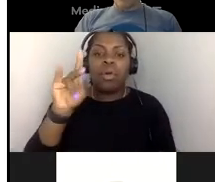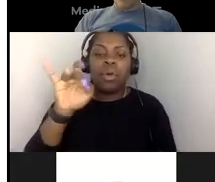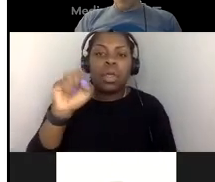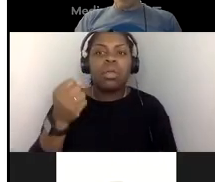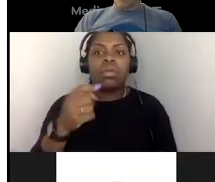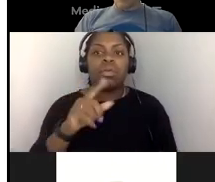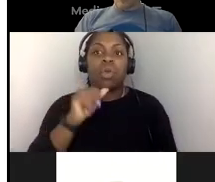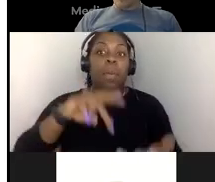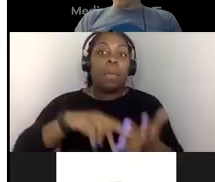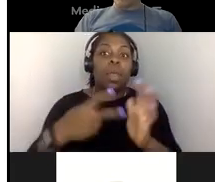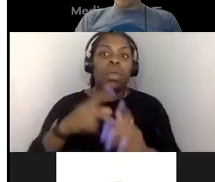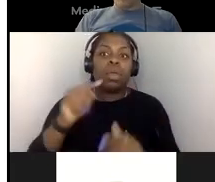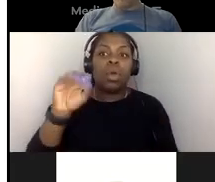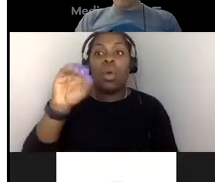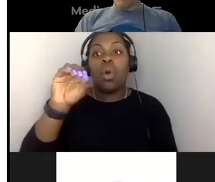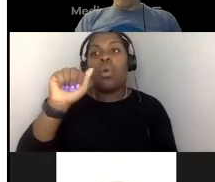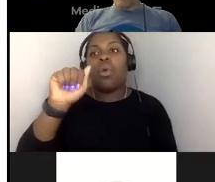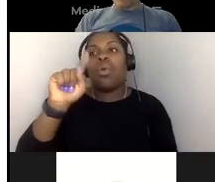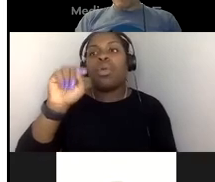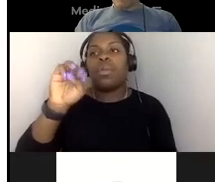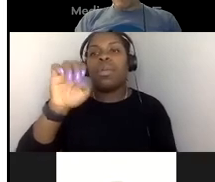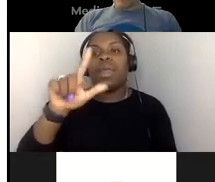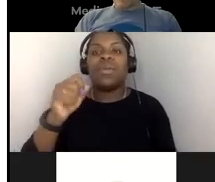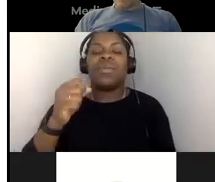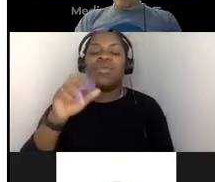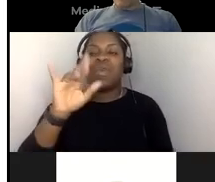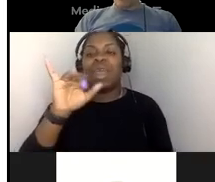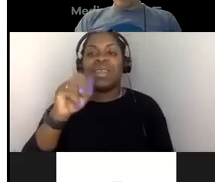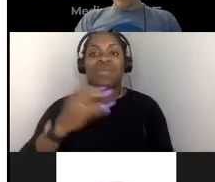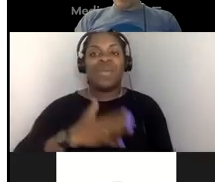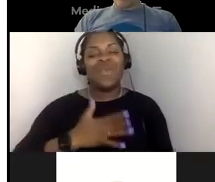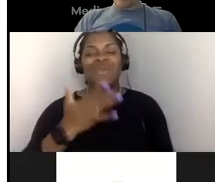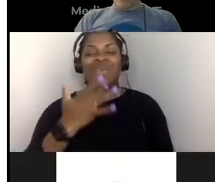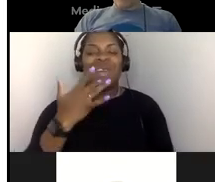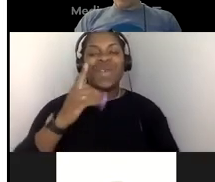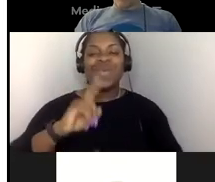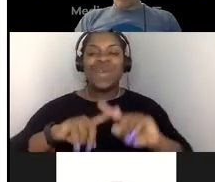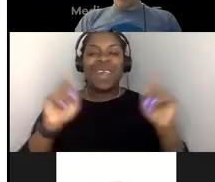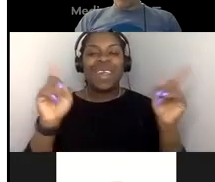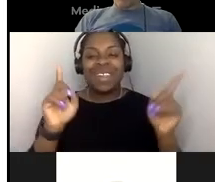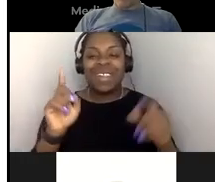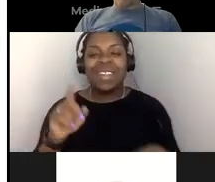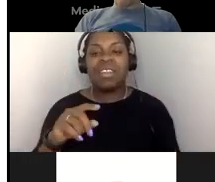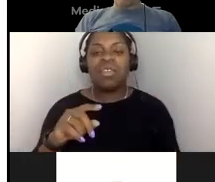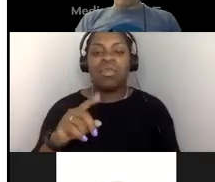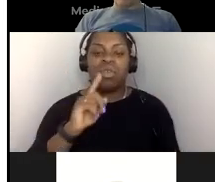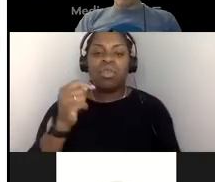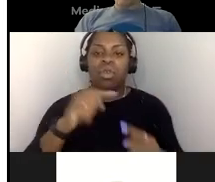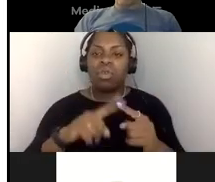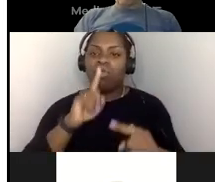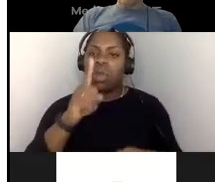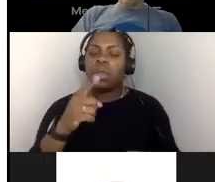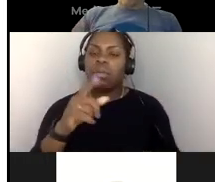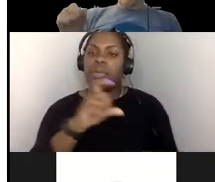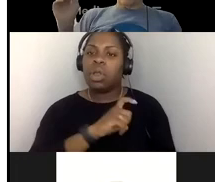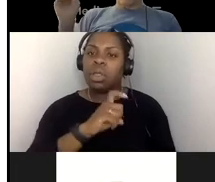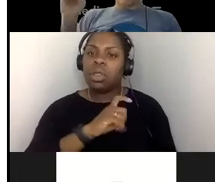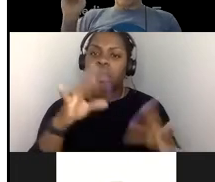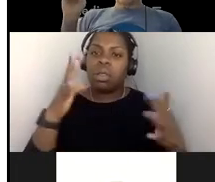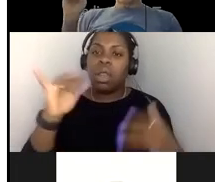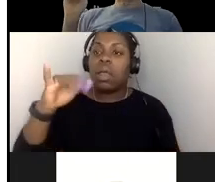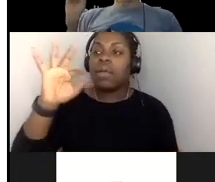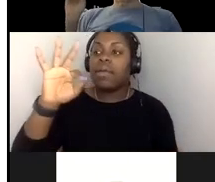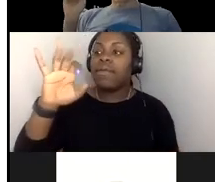mean oatmeal raisins, which is my favorite, but exposing the lies and promises of predictive policing like PredPol.